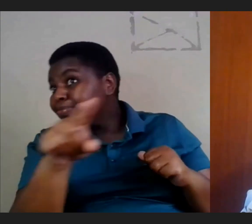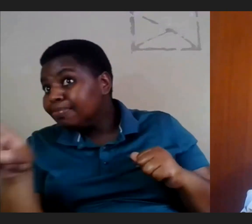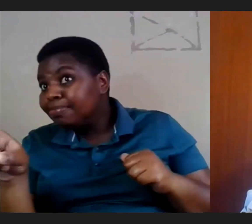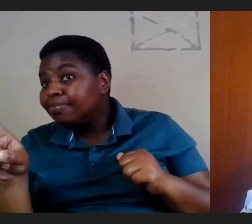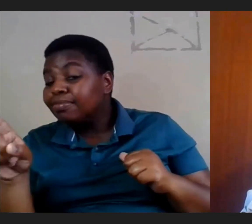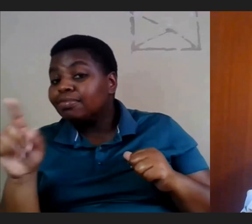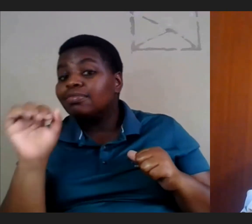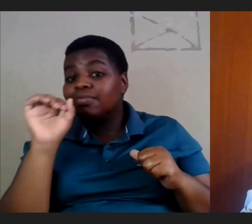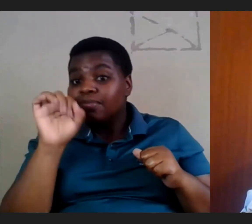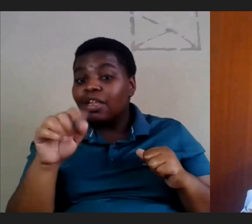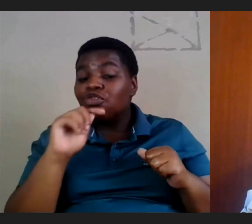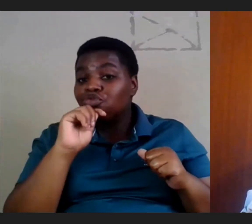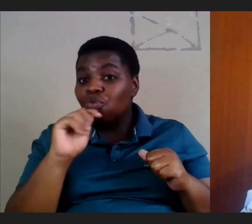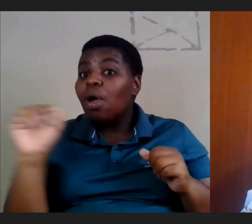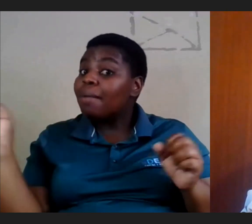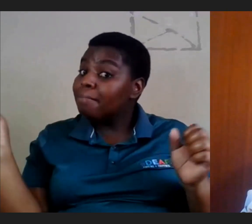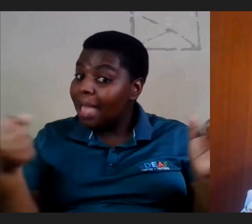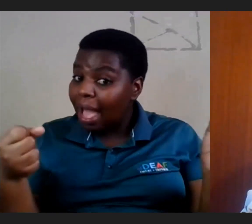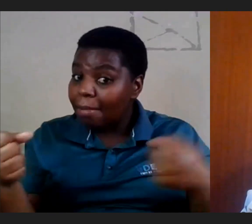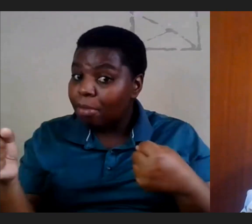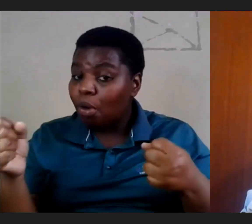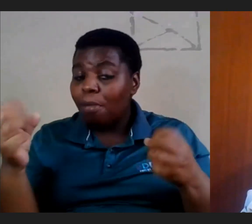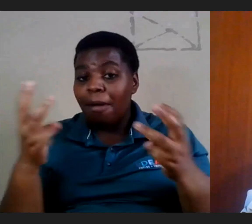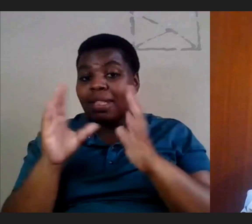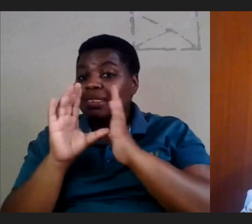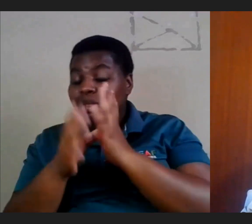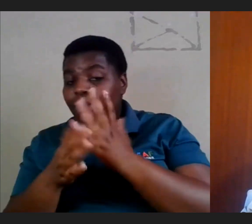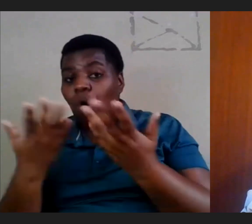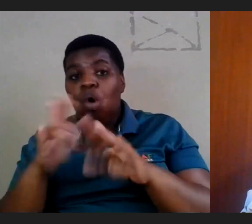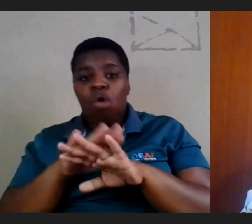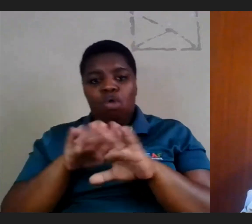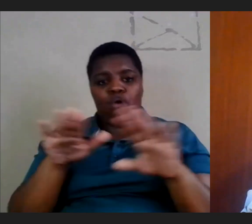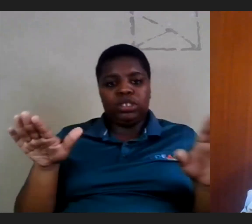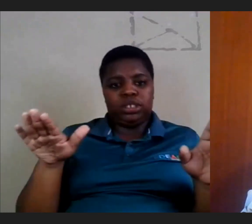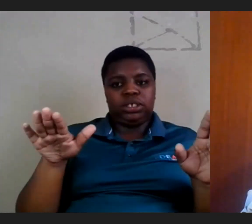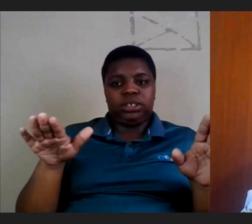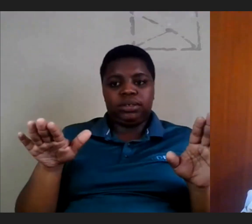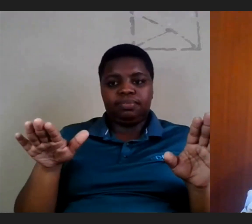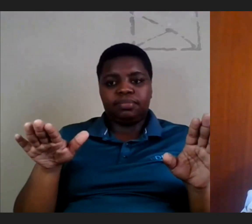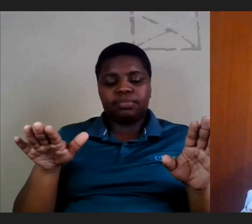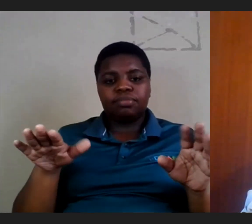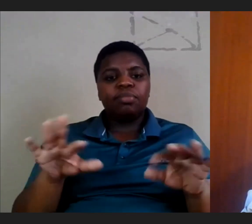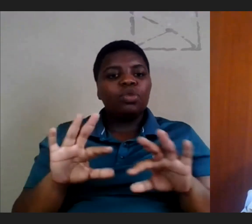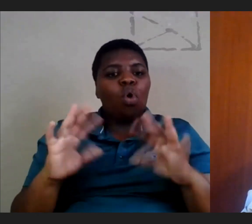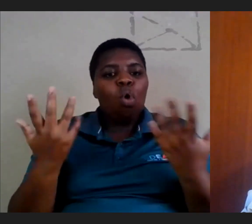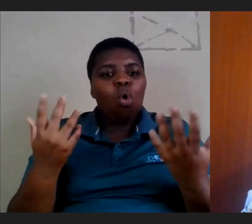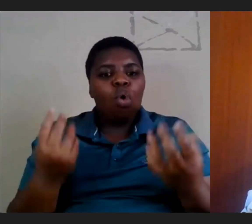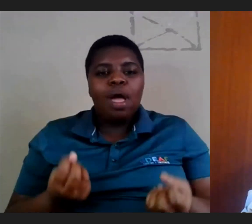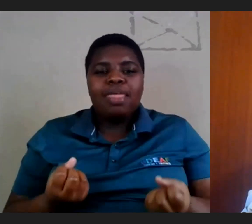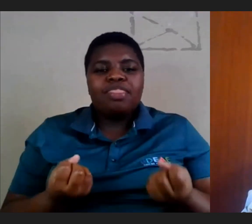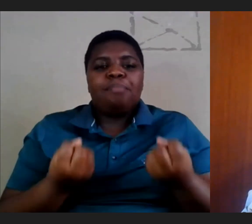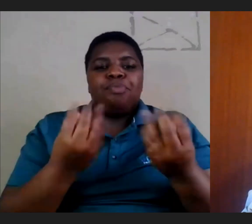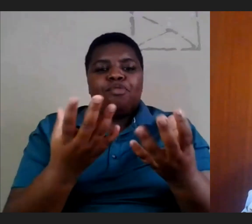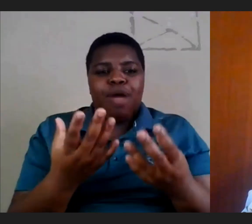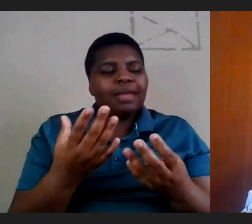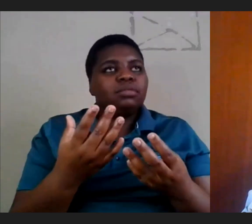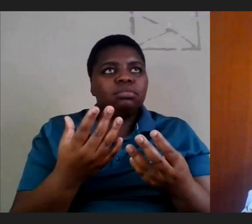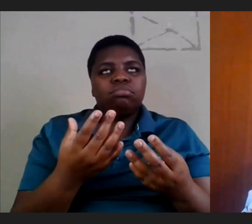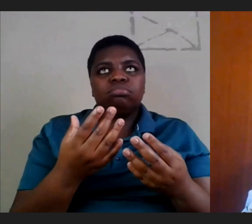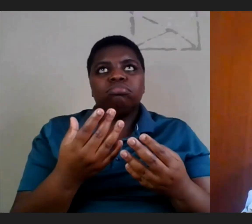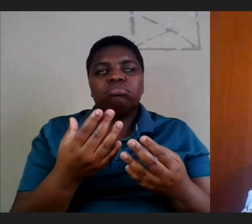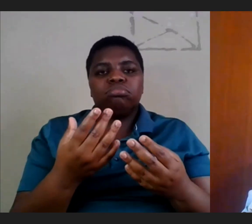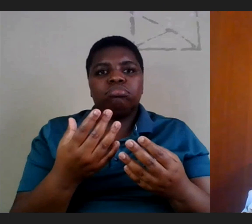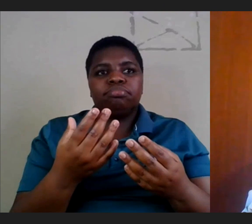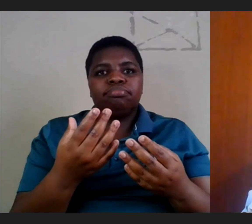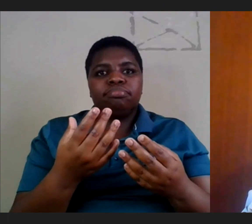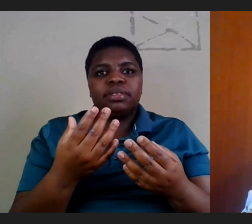are employing persons with disabilities and whether they are actually providing them with the relevant reasonable